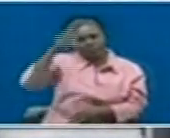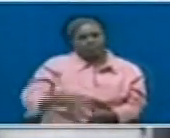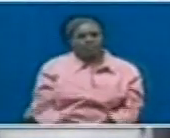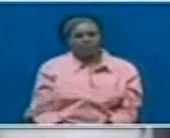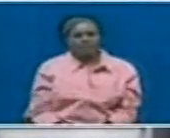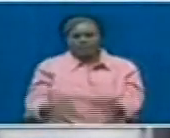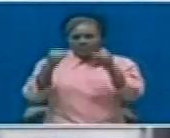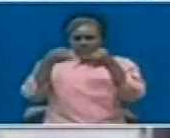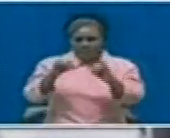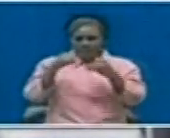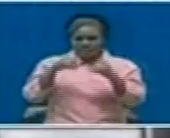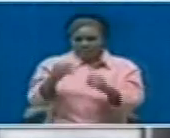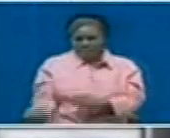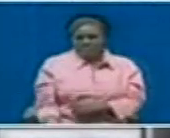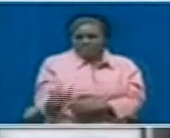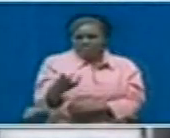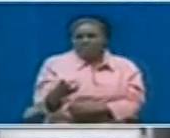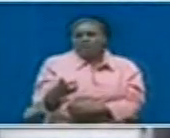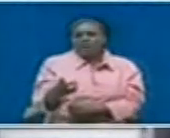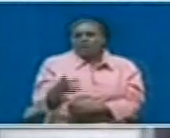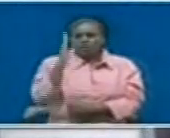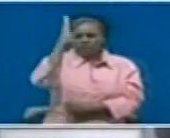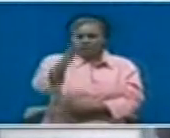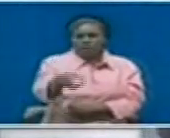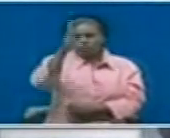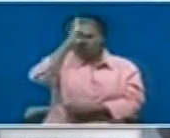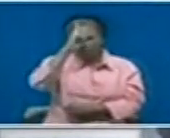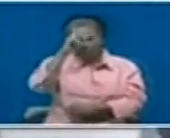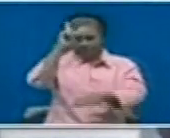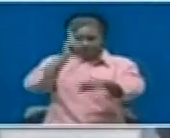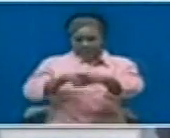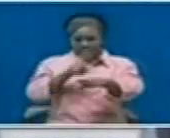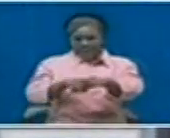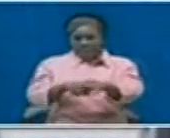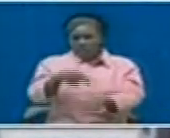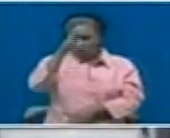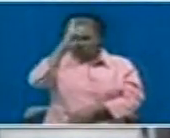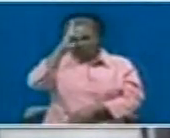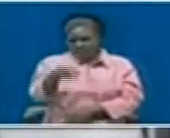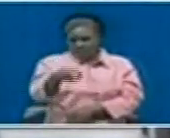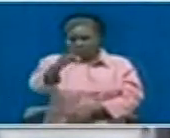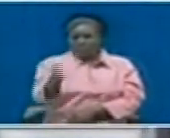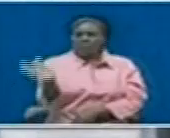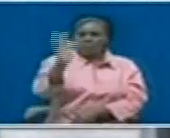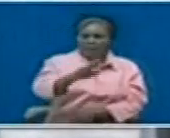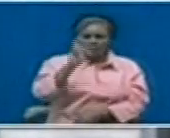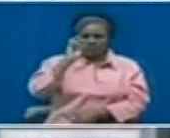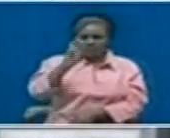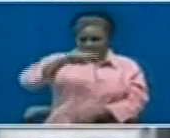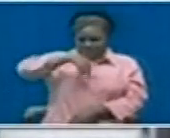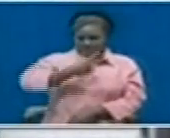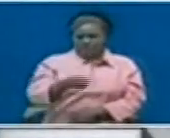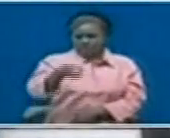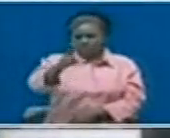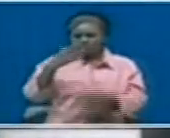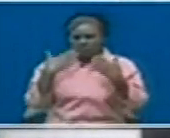to throw a grenade to our officers. That is the time our officers responded, and you have seen. I was also